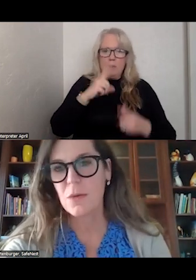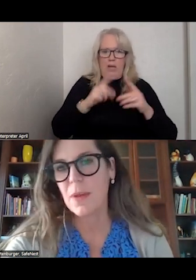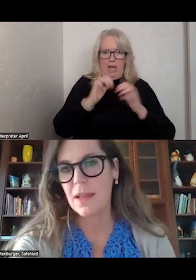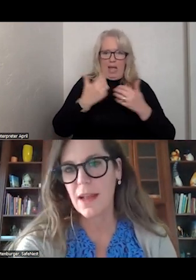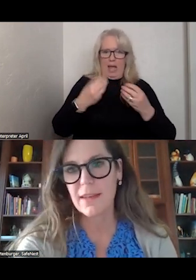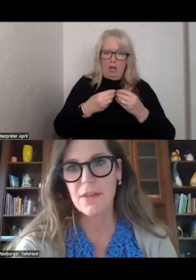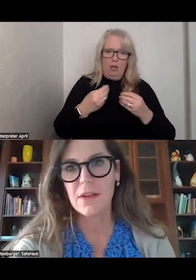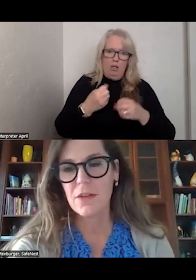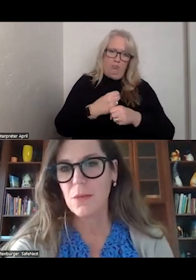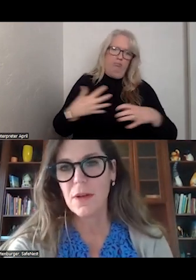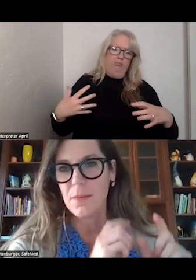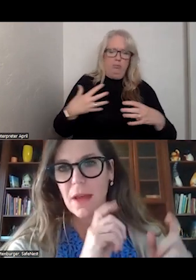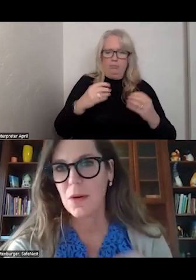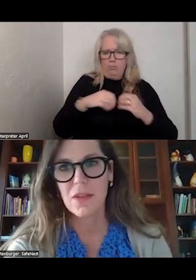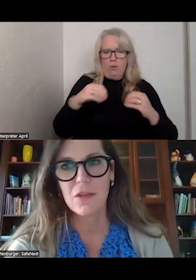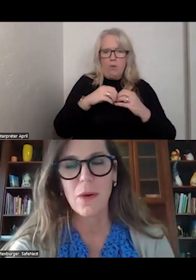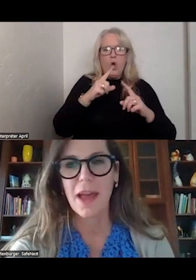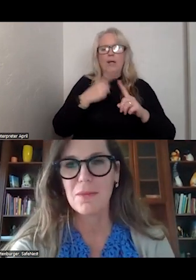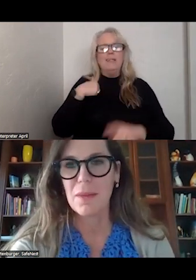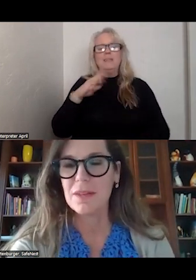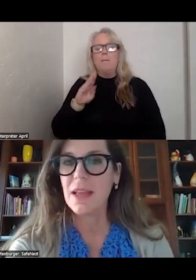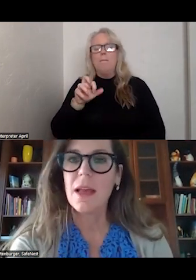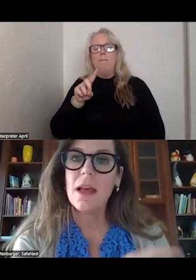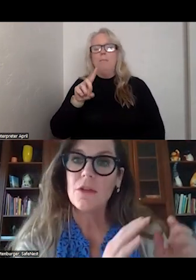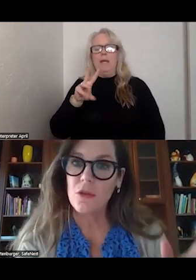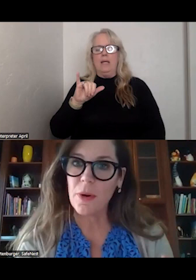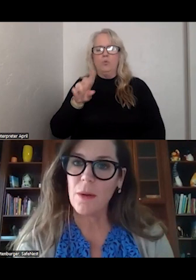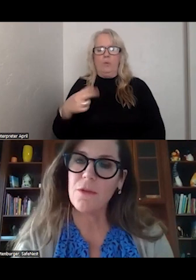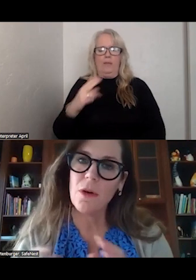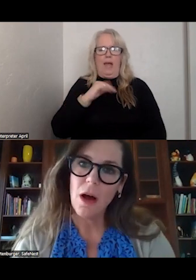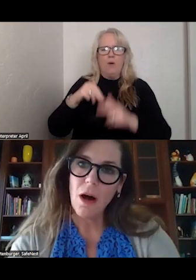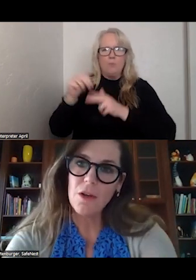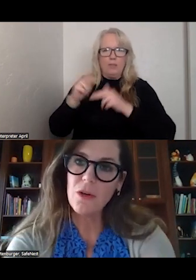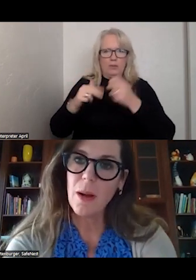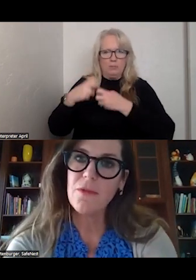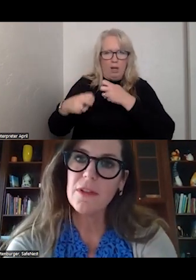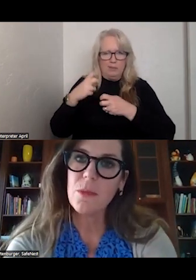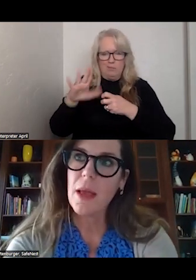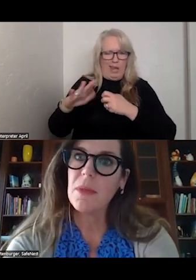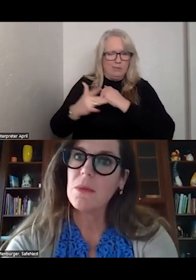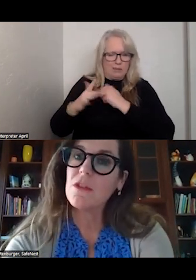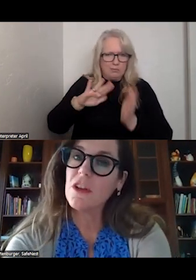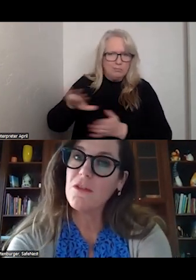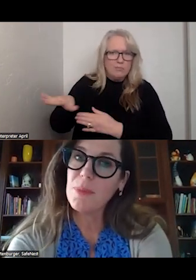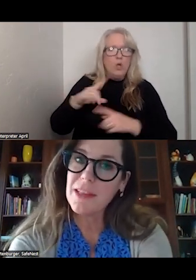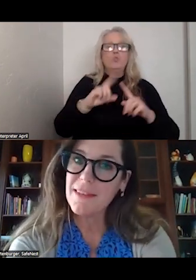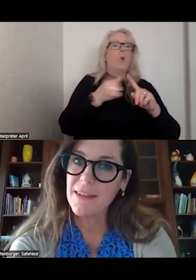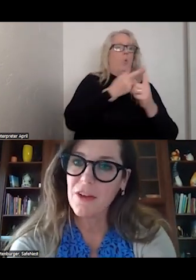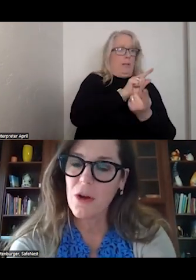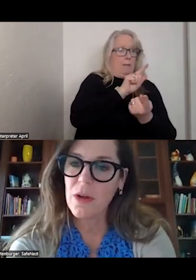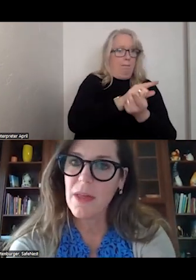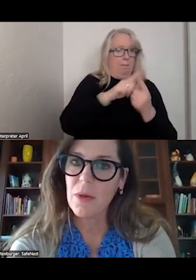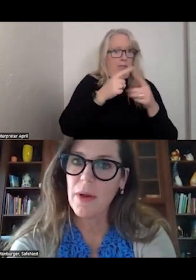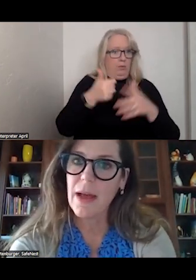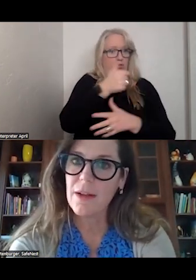nothing to do with Beacon. It has everything to do with a bandwidth issue I have in my building. Super helpful. Also helpful is when I meet with the chief of police and